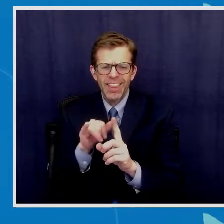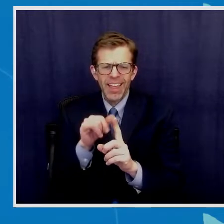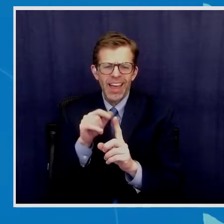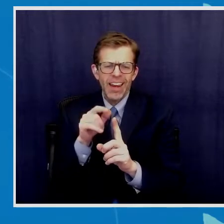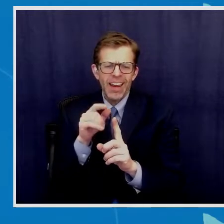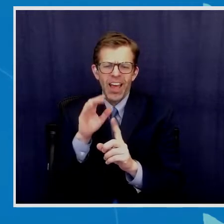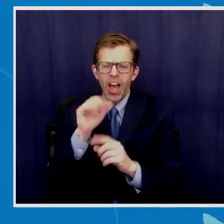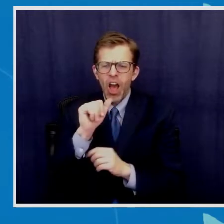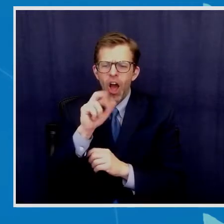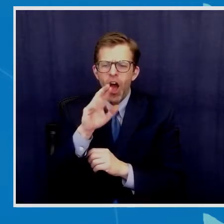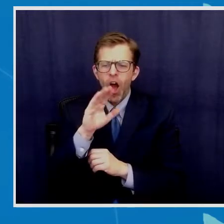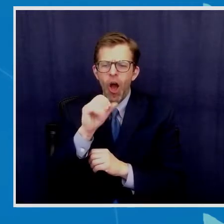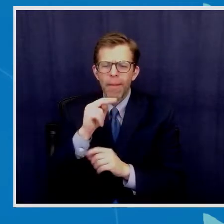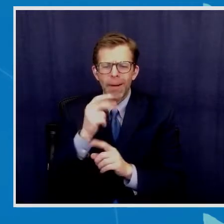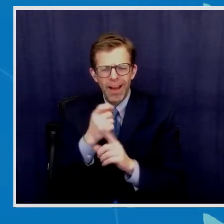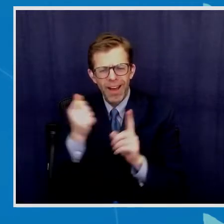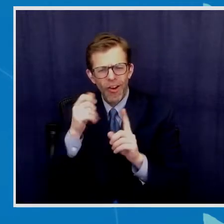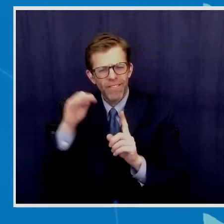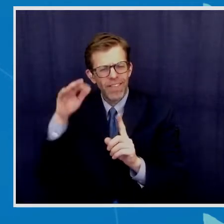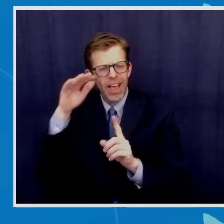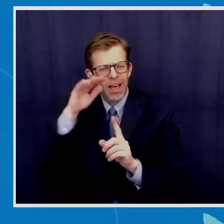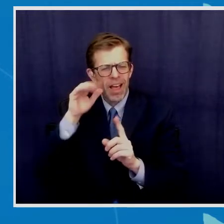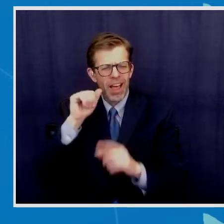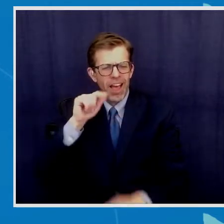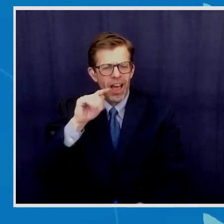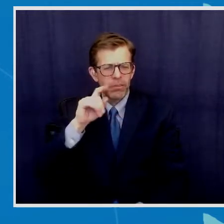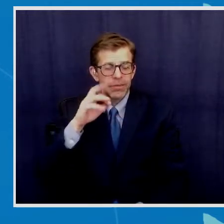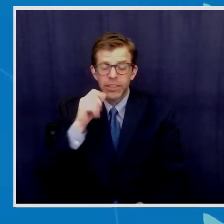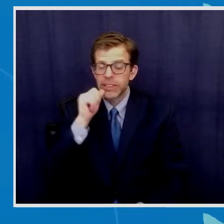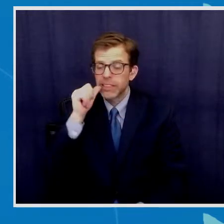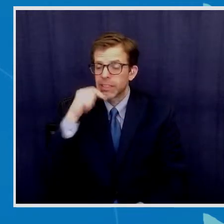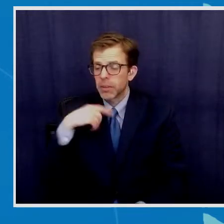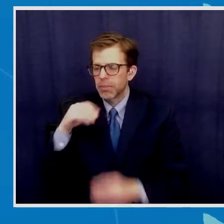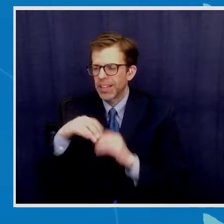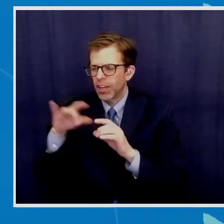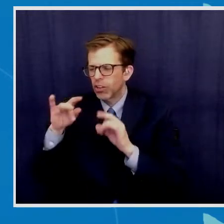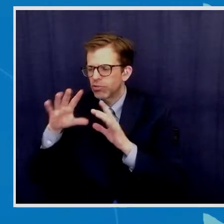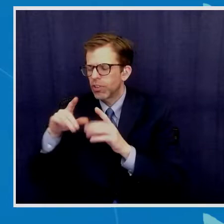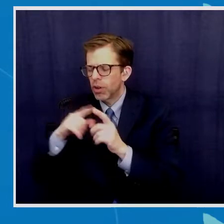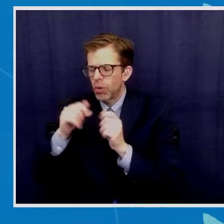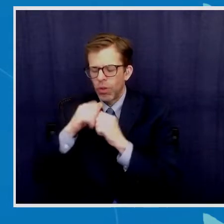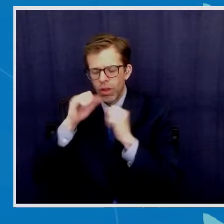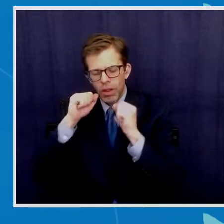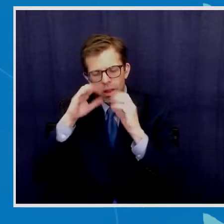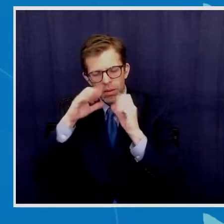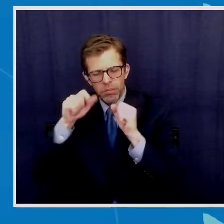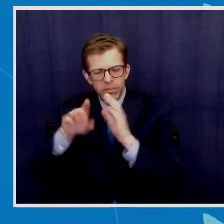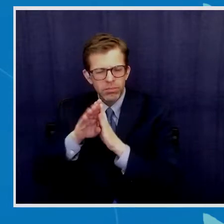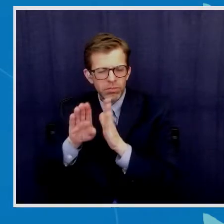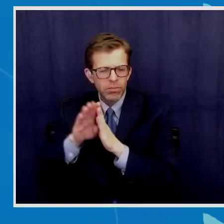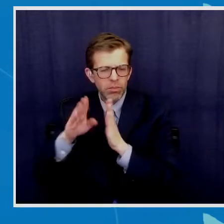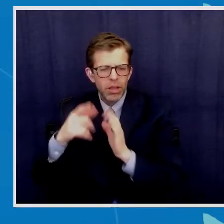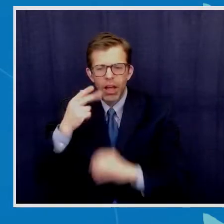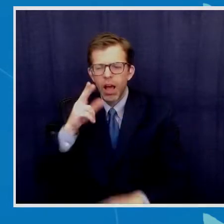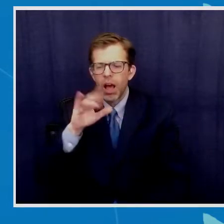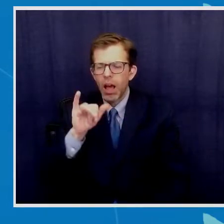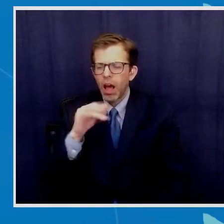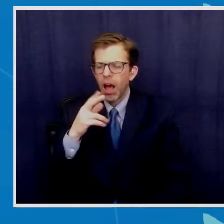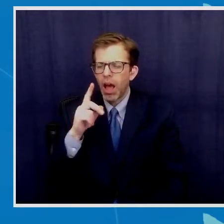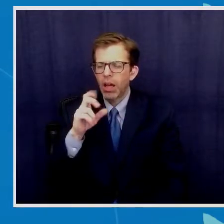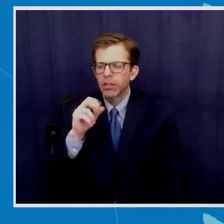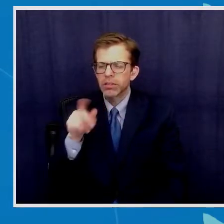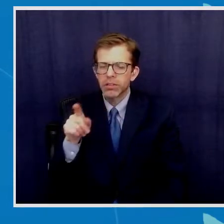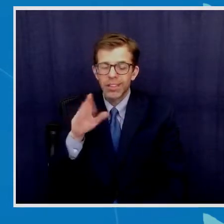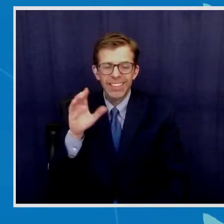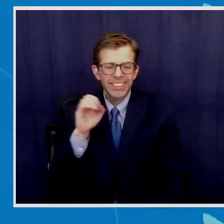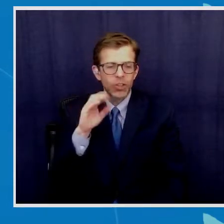carbon out of the atmosphere. Yesterday I was in Sydney, Australia. I was with an amazing entrepreneur named Guy Hudson. He is the CEO of a company called